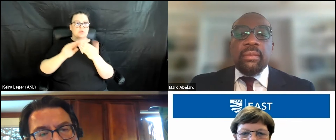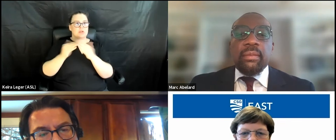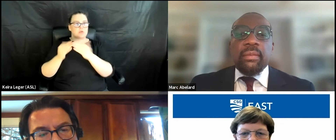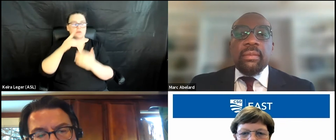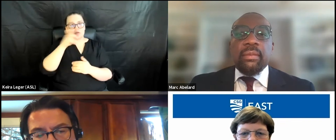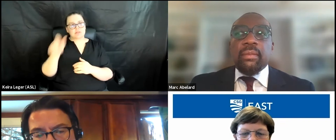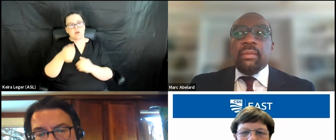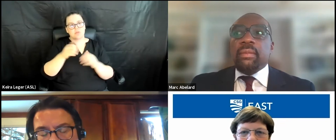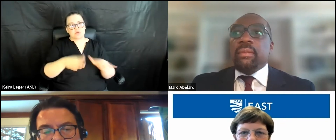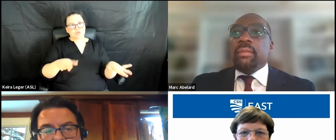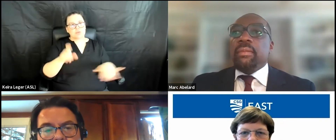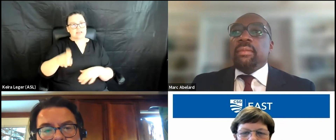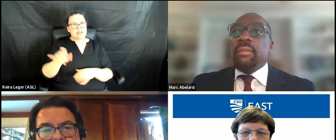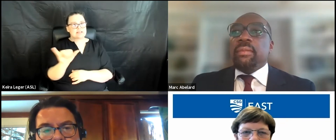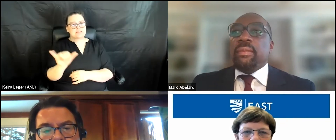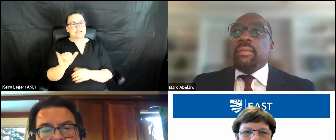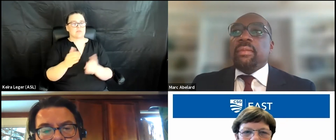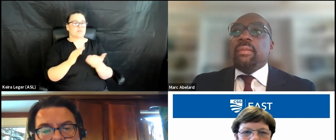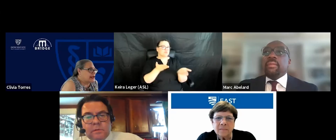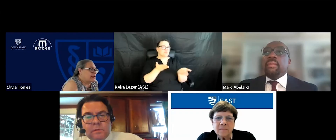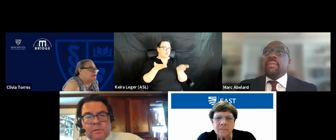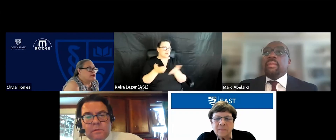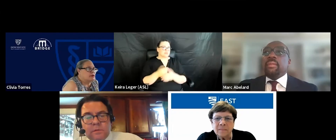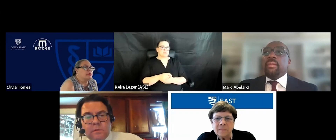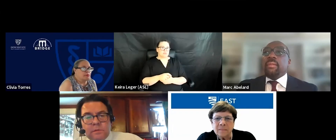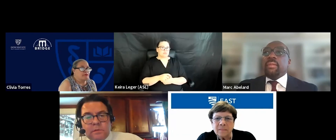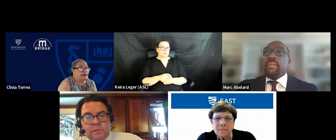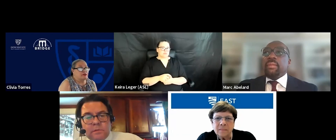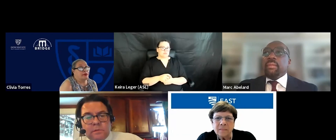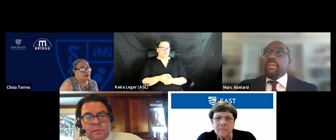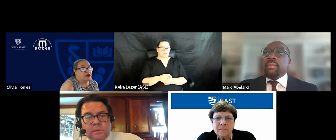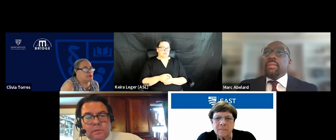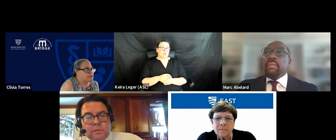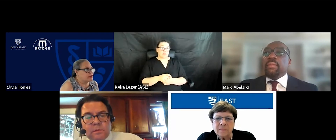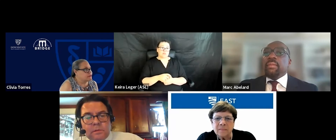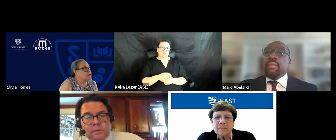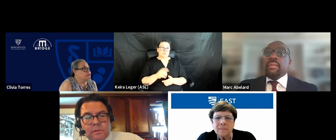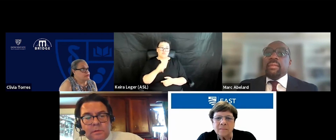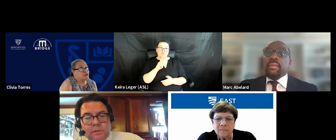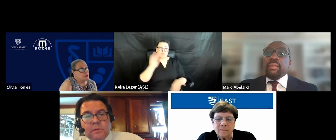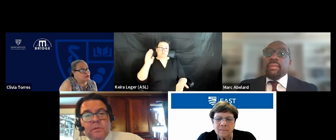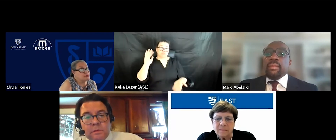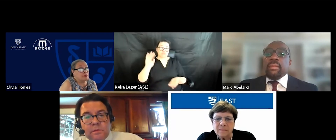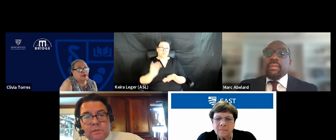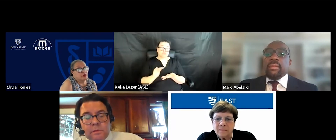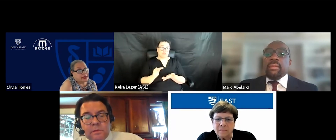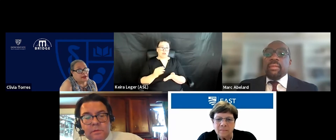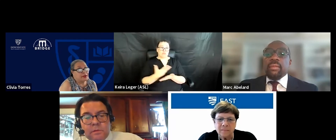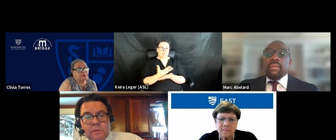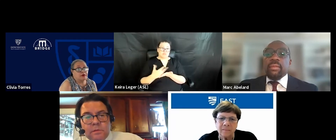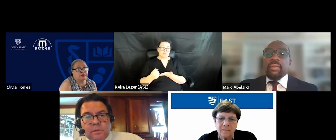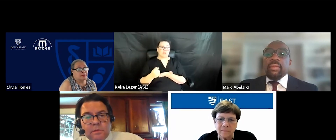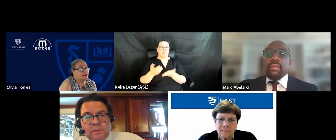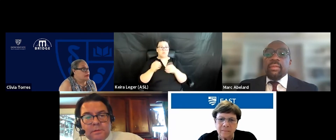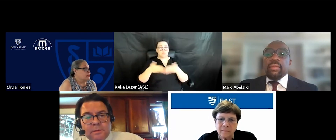school that needed the same service. So there definitely is a lack of providers, mental health providers for schools, for, you know,